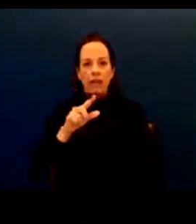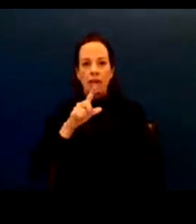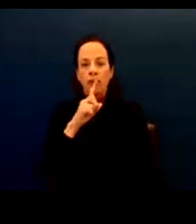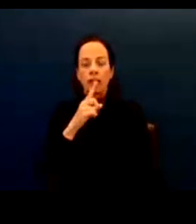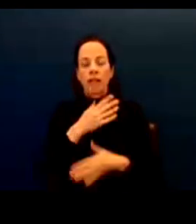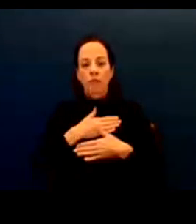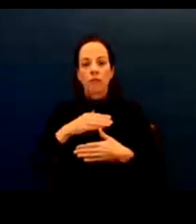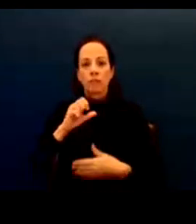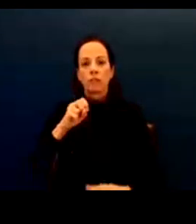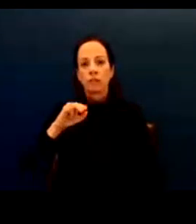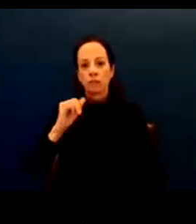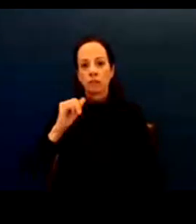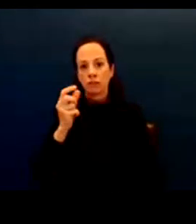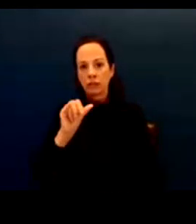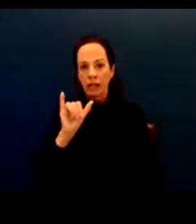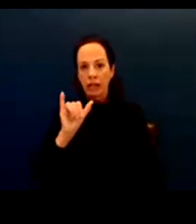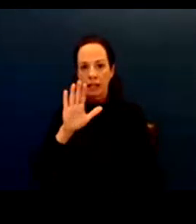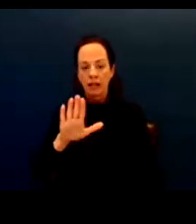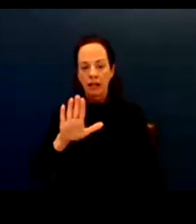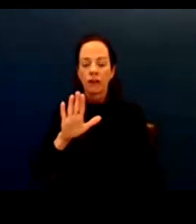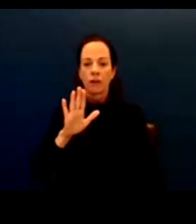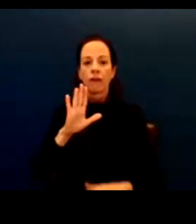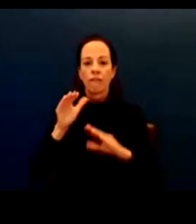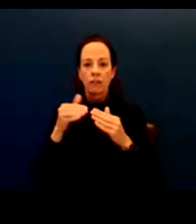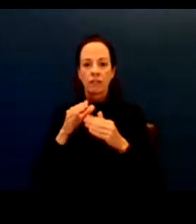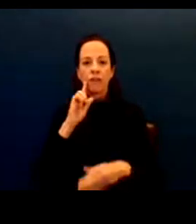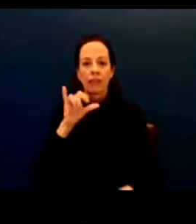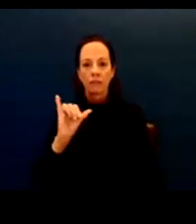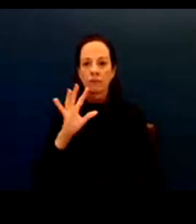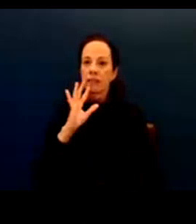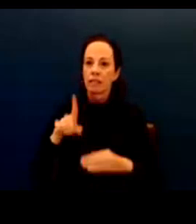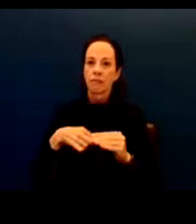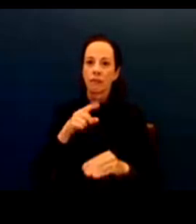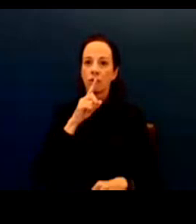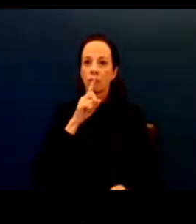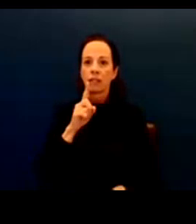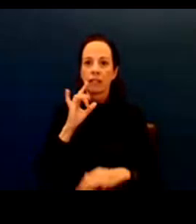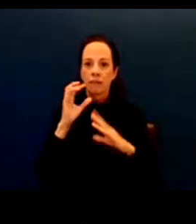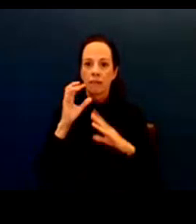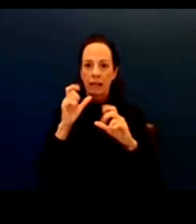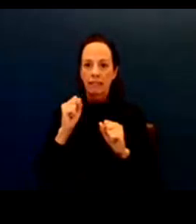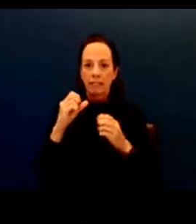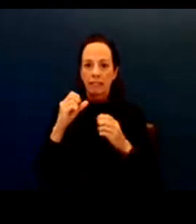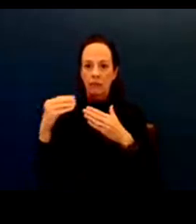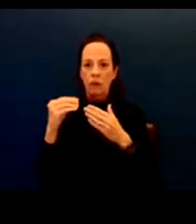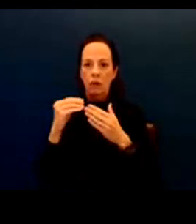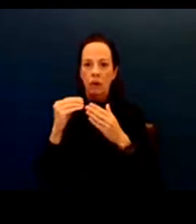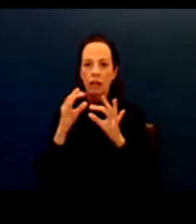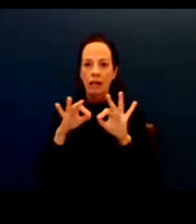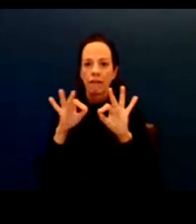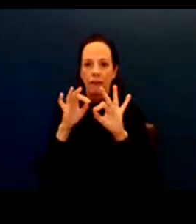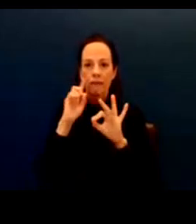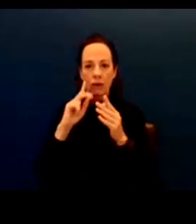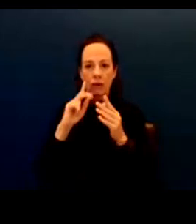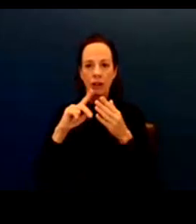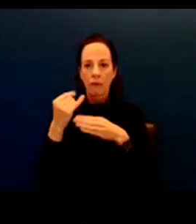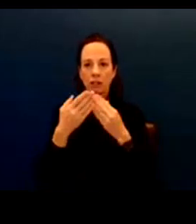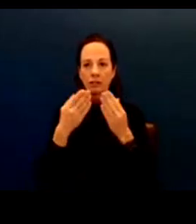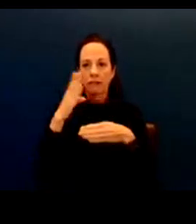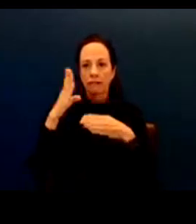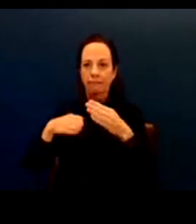on that. She talked about the really tremendous dollar value of projects that were delivered last year, and also